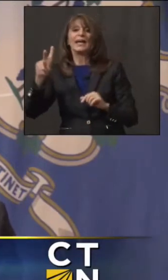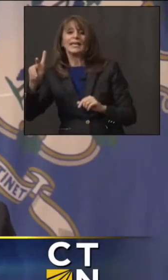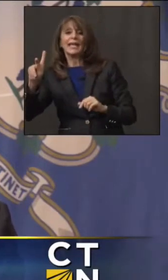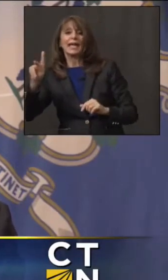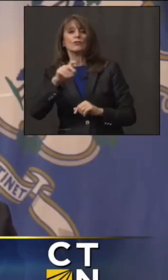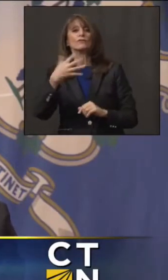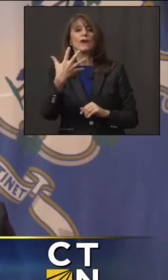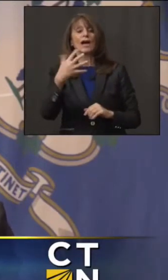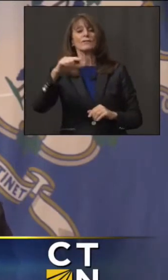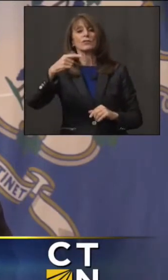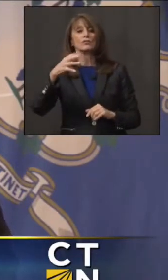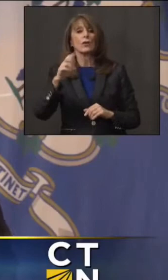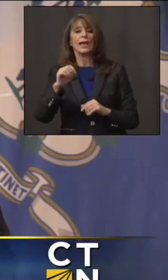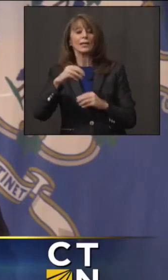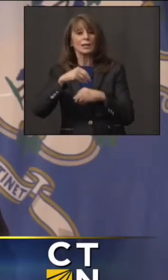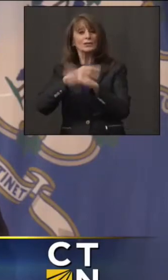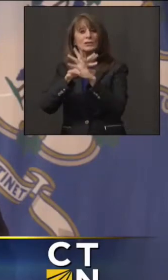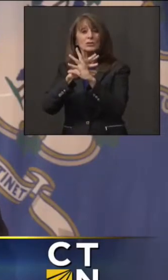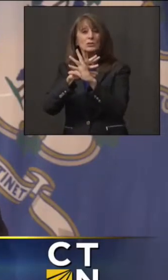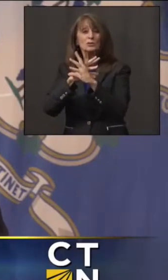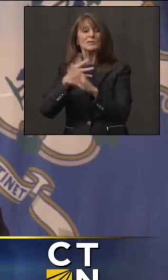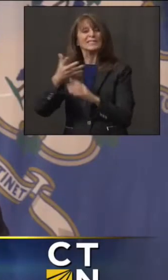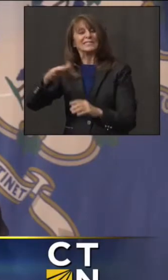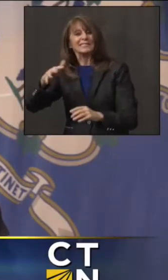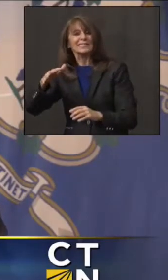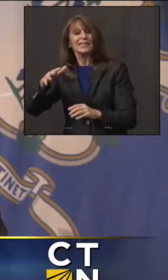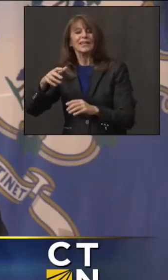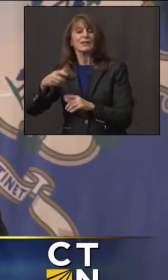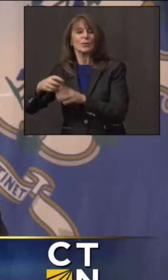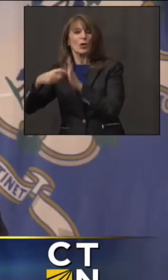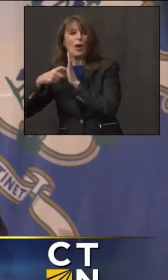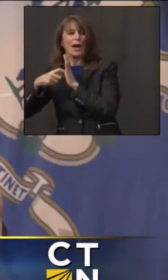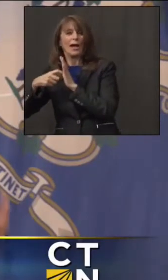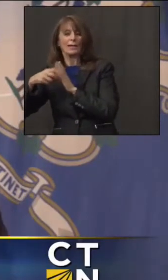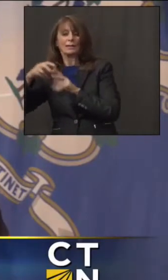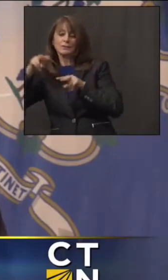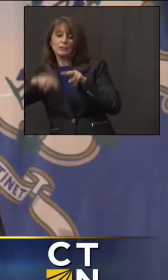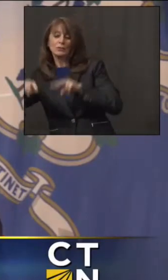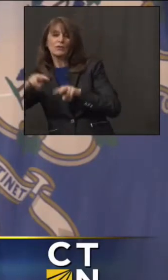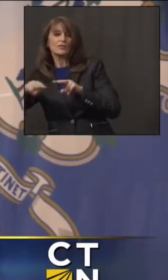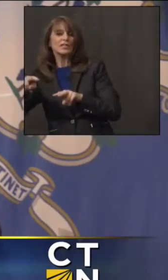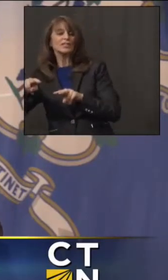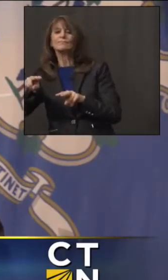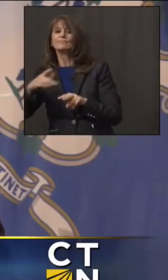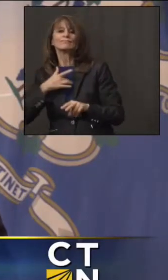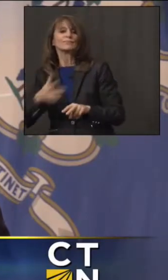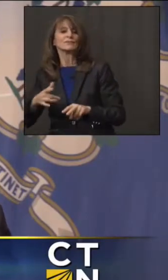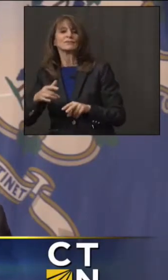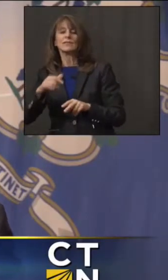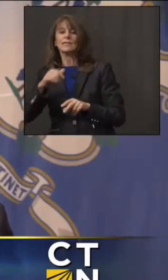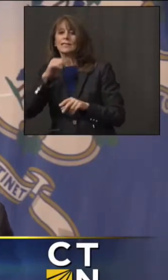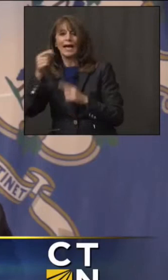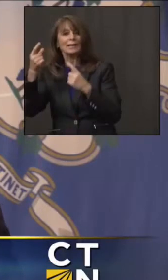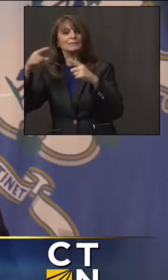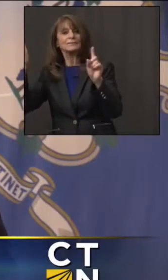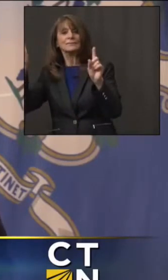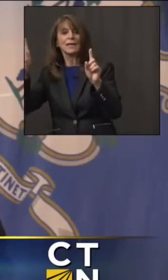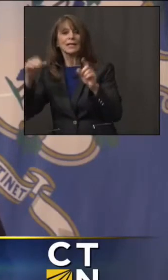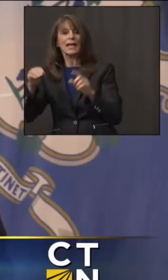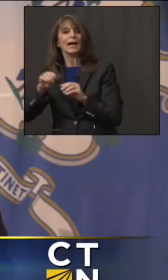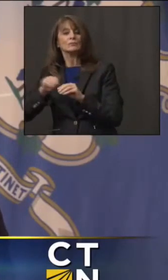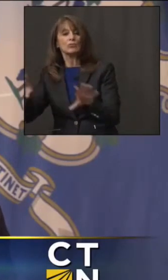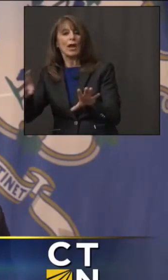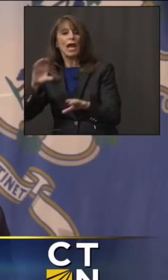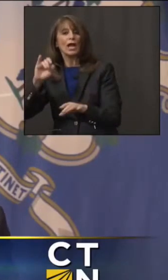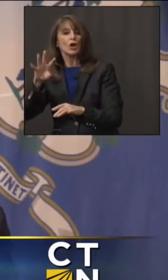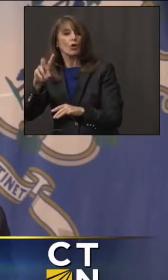don't learn as well with Zoom. They need that supervision. They need that interaction. They're much less likely to infect others. I would fight like heck to